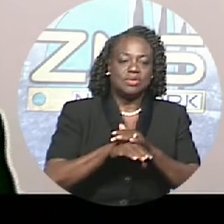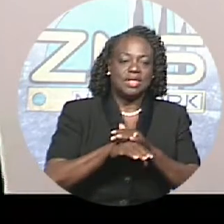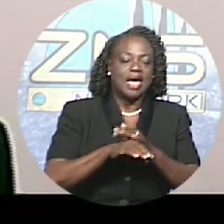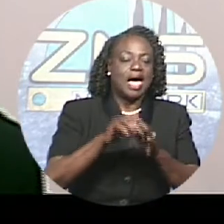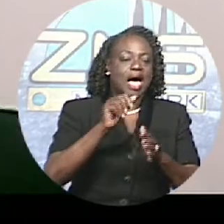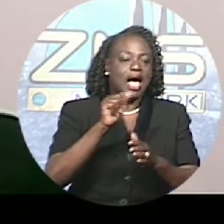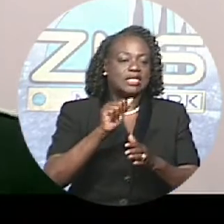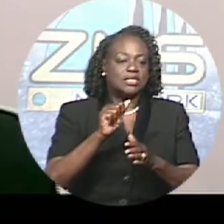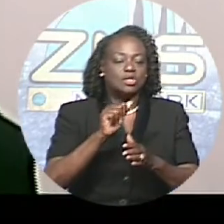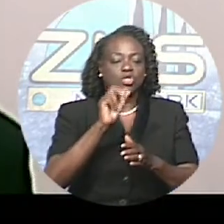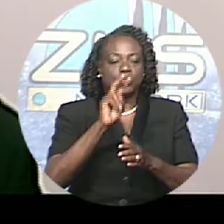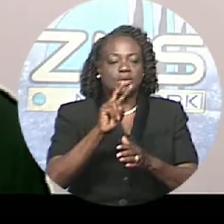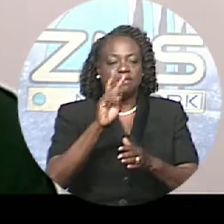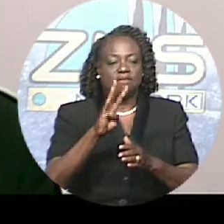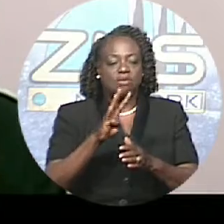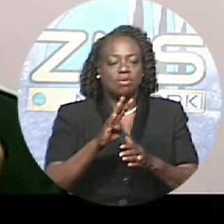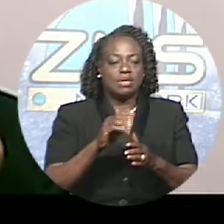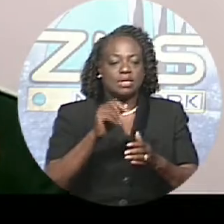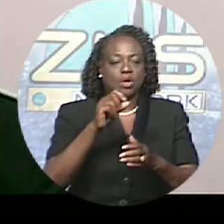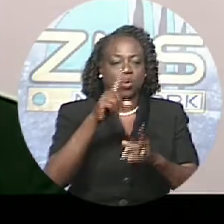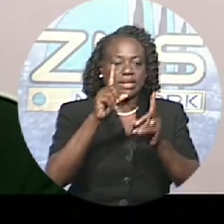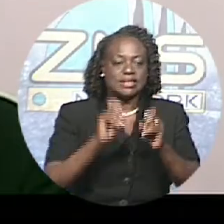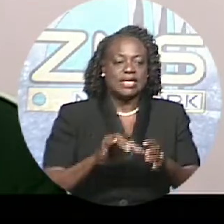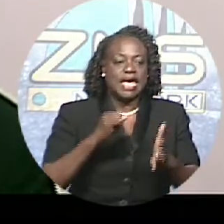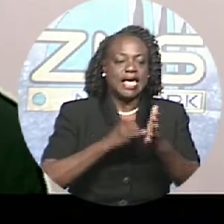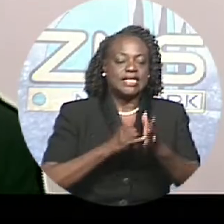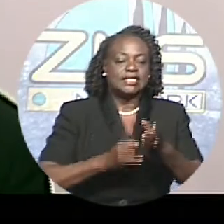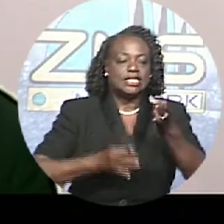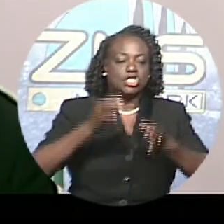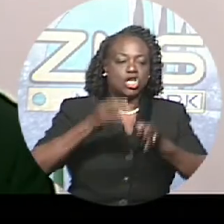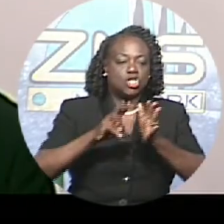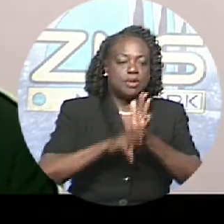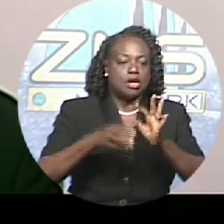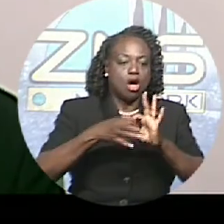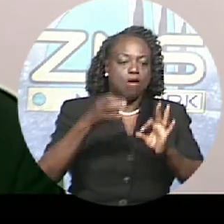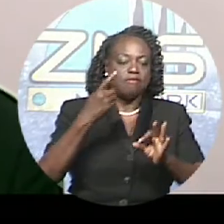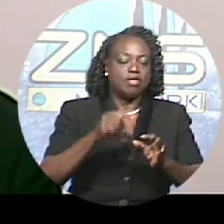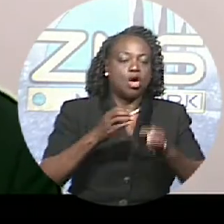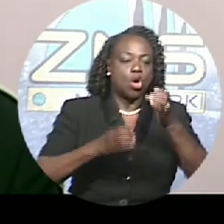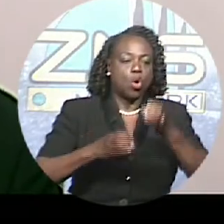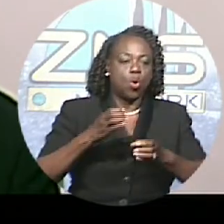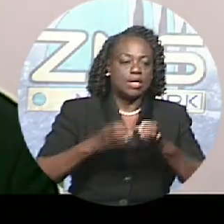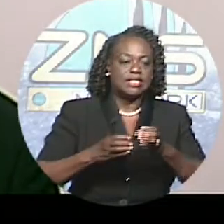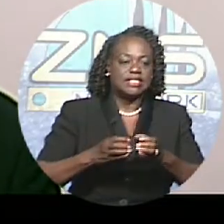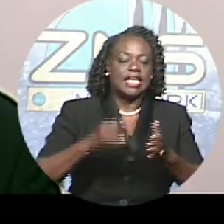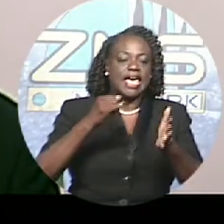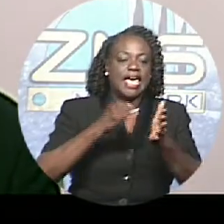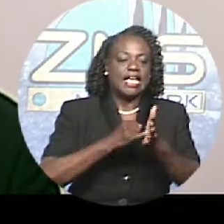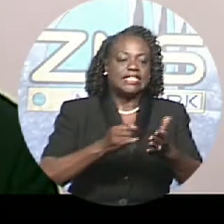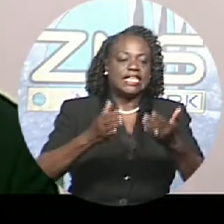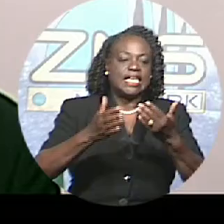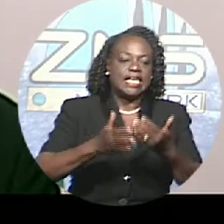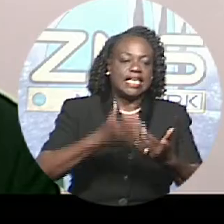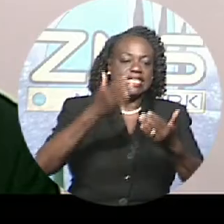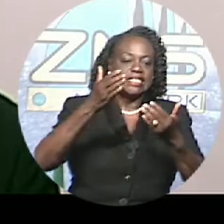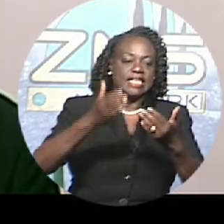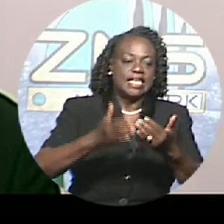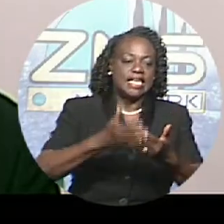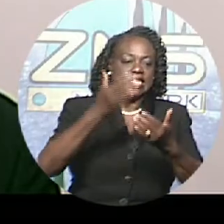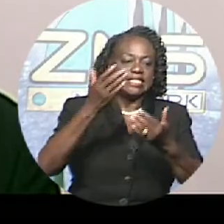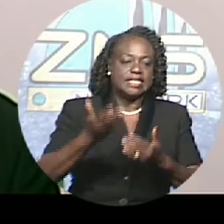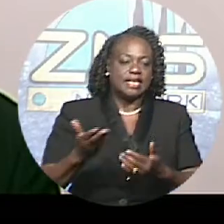about deprivation of property and so on. It's a judgment of the court. It's a simple, simple